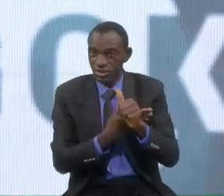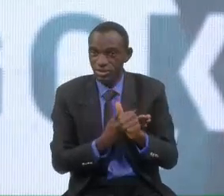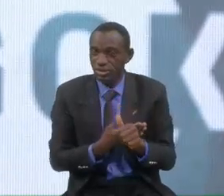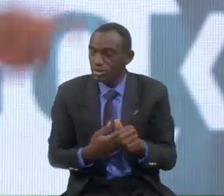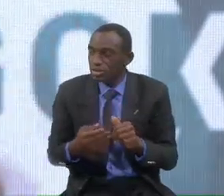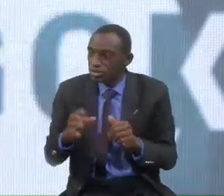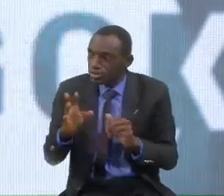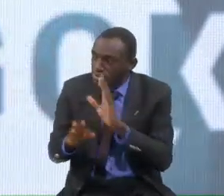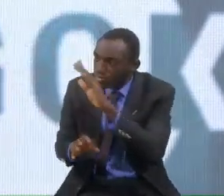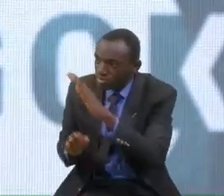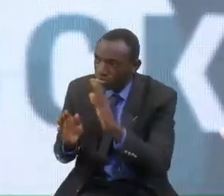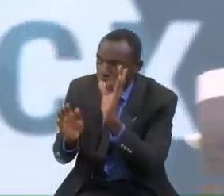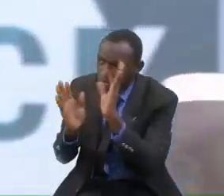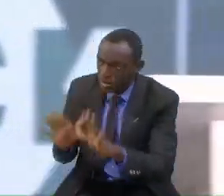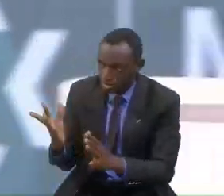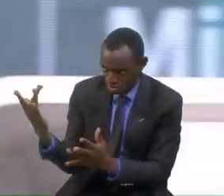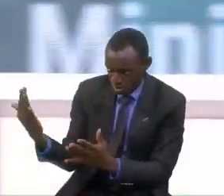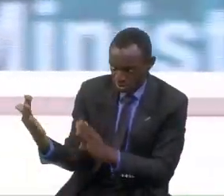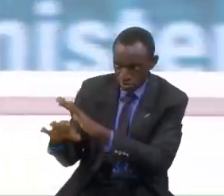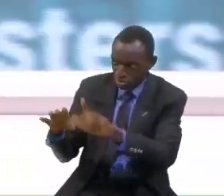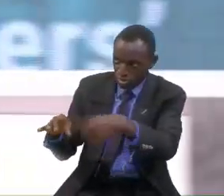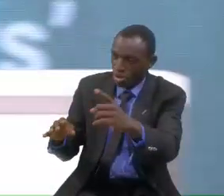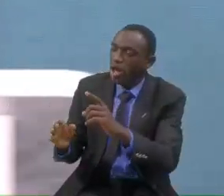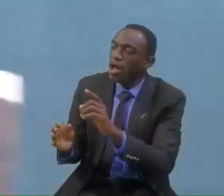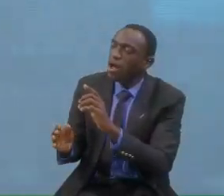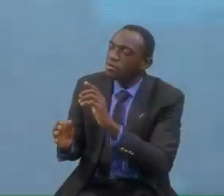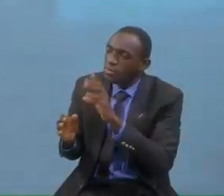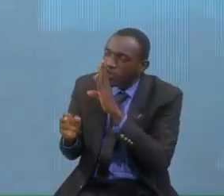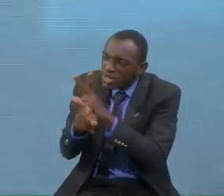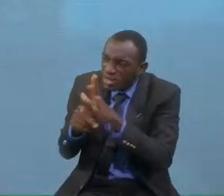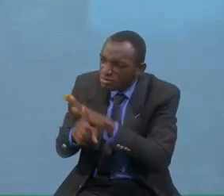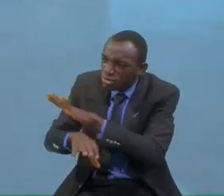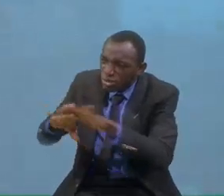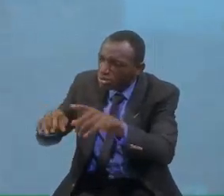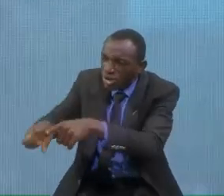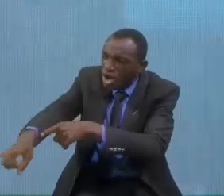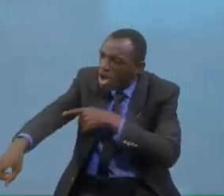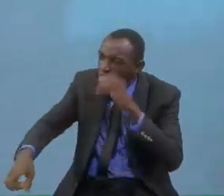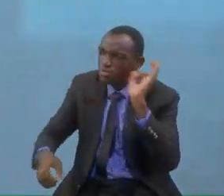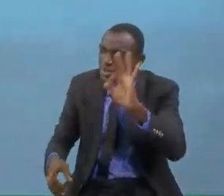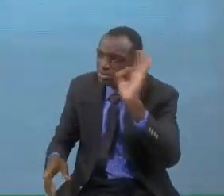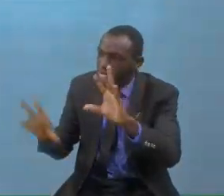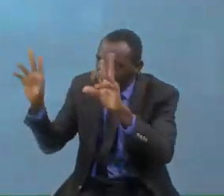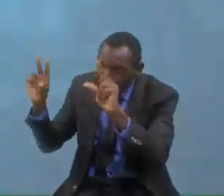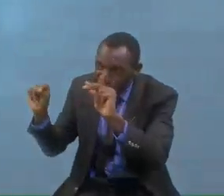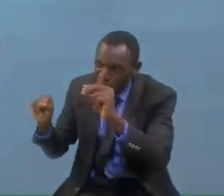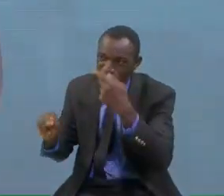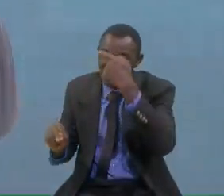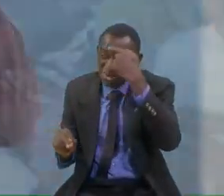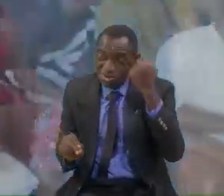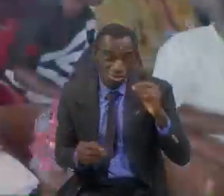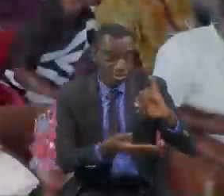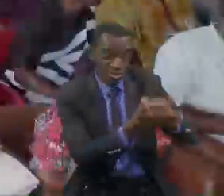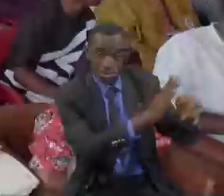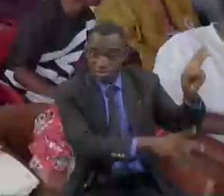preach, because those people, whenever they threaten